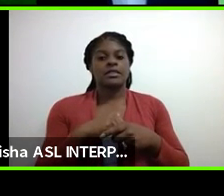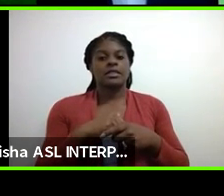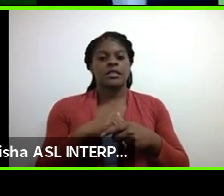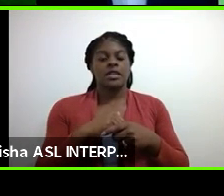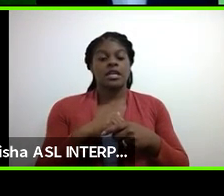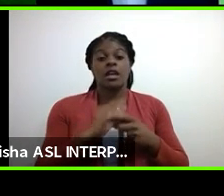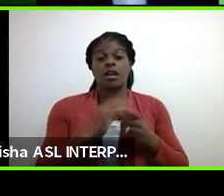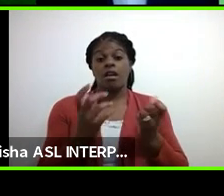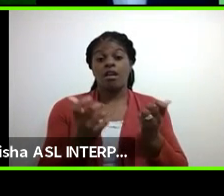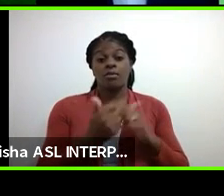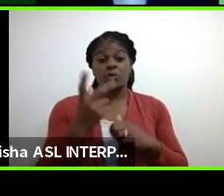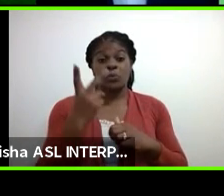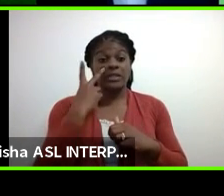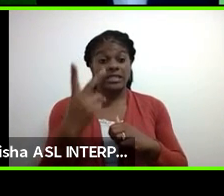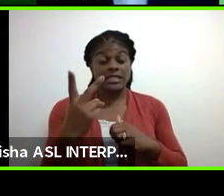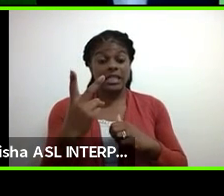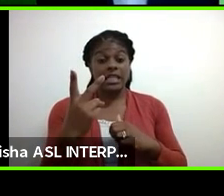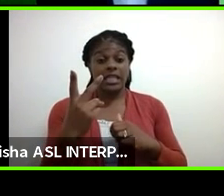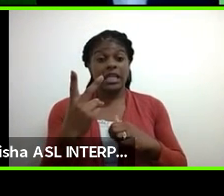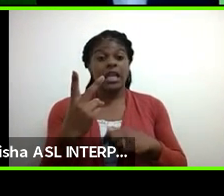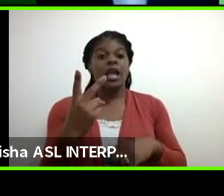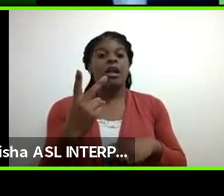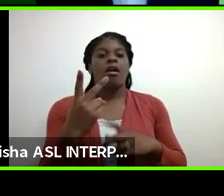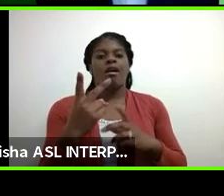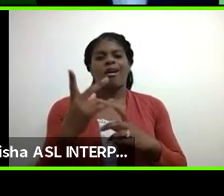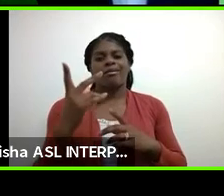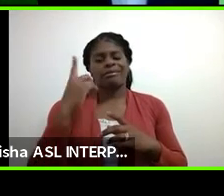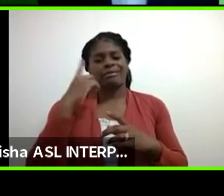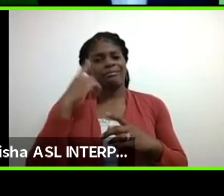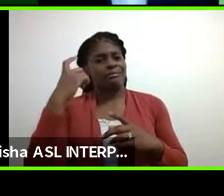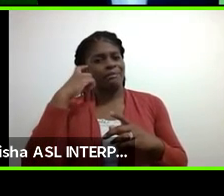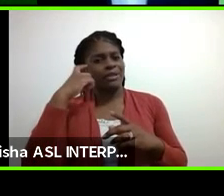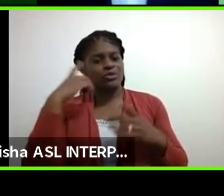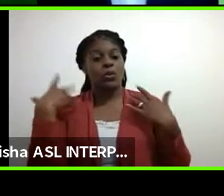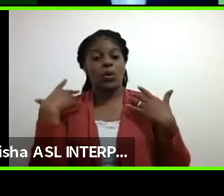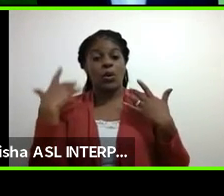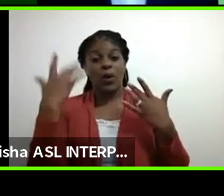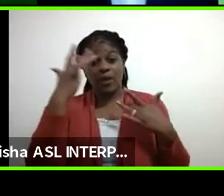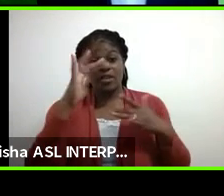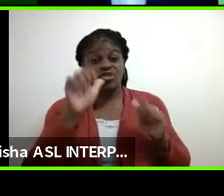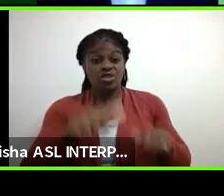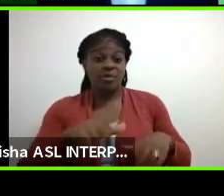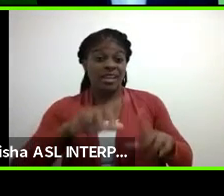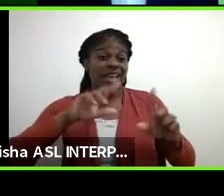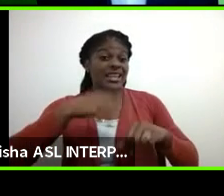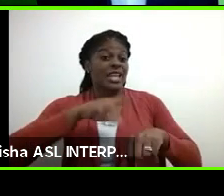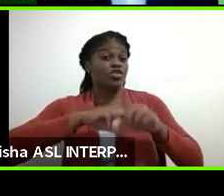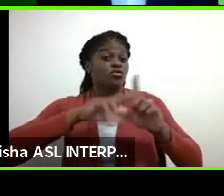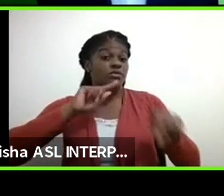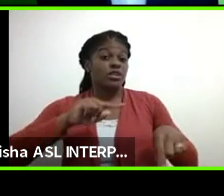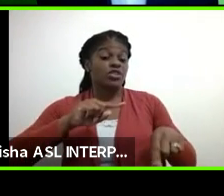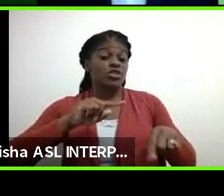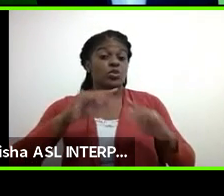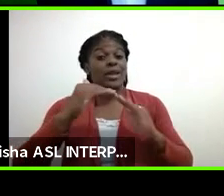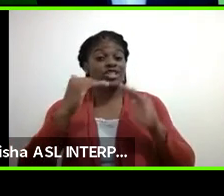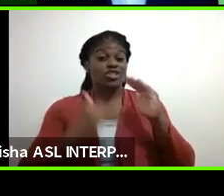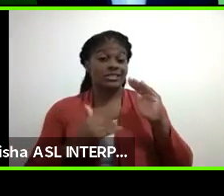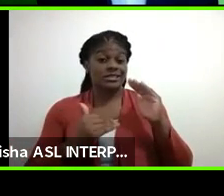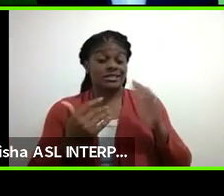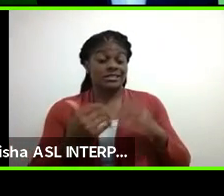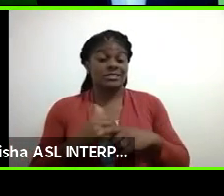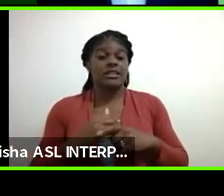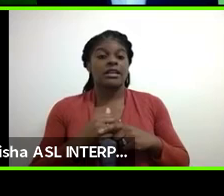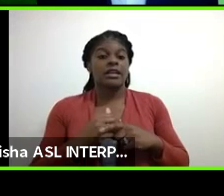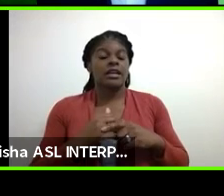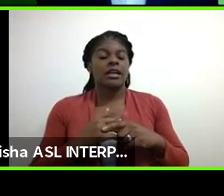see or we think is mental illness could just be a natural response to injustice, and